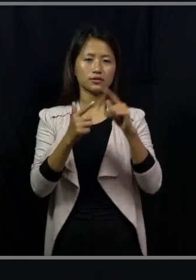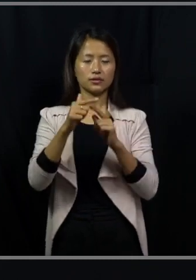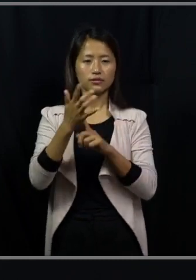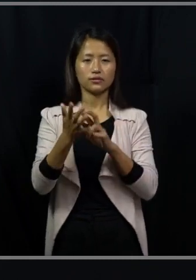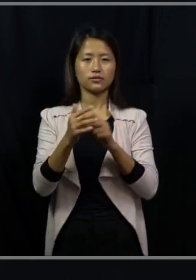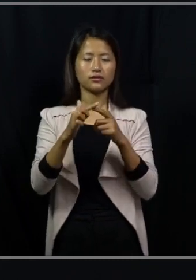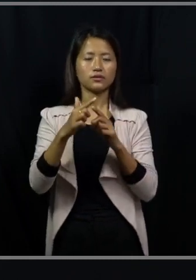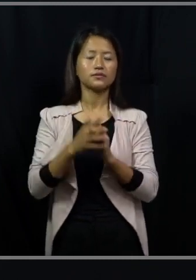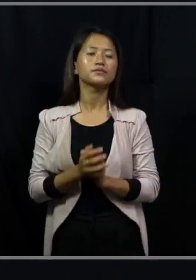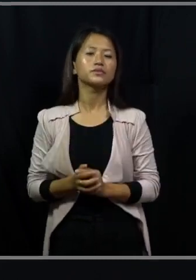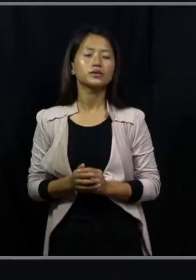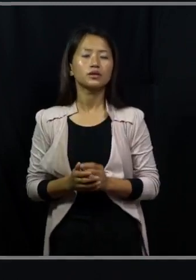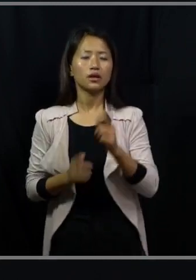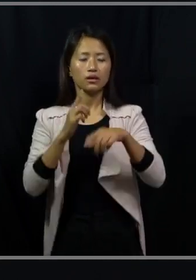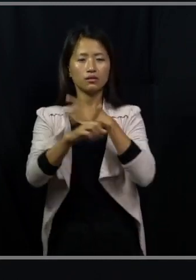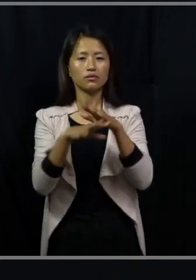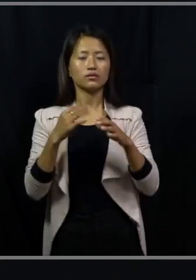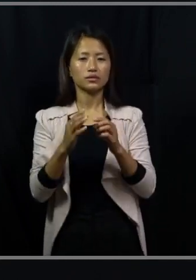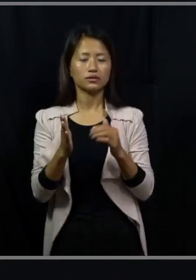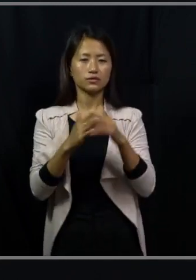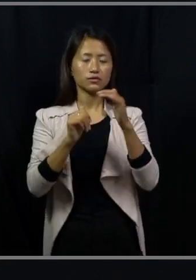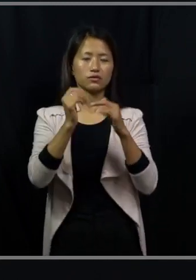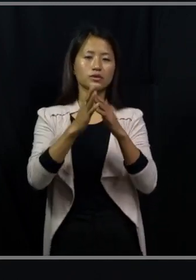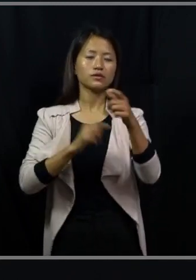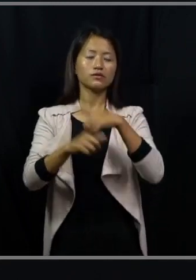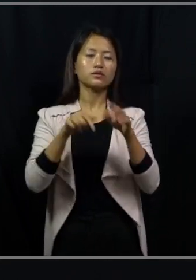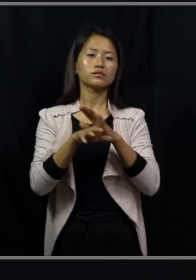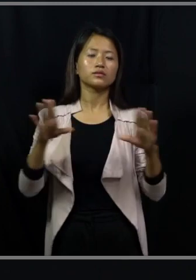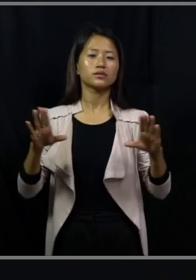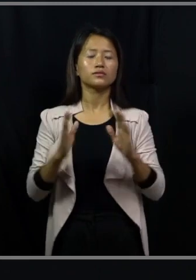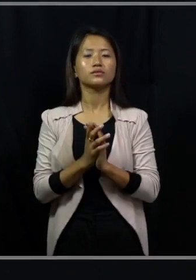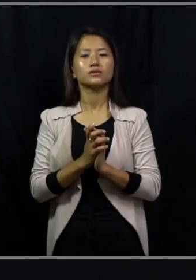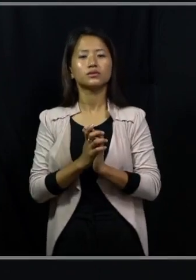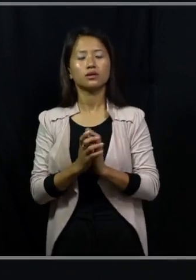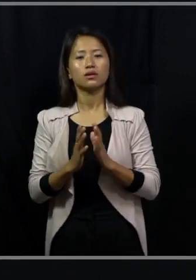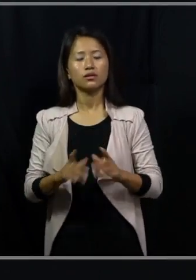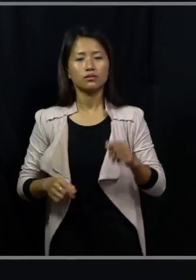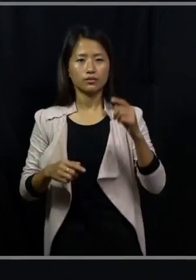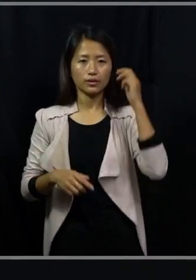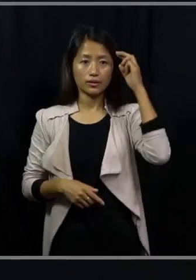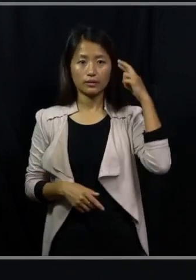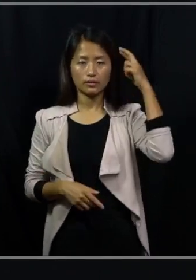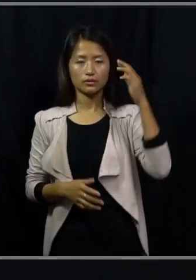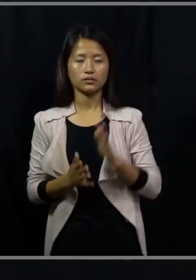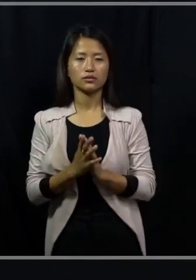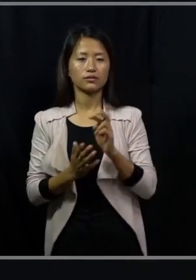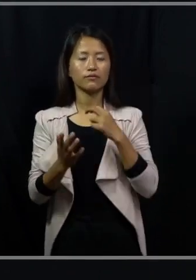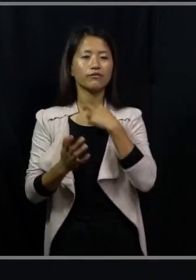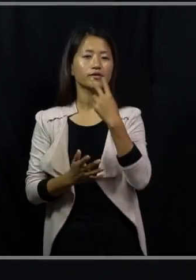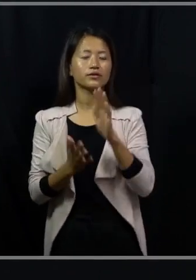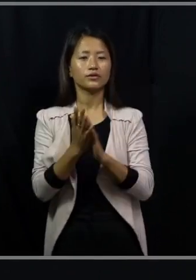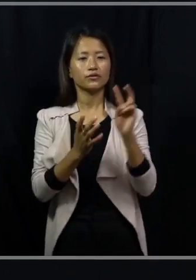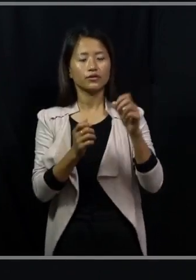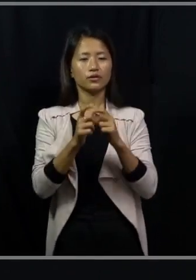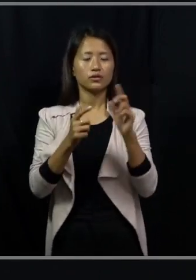development of language contributed to the development of literature, and people, they realized the value of